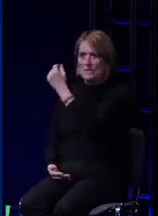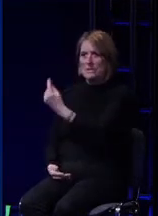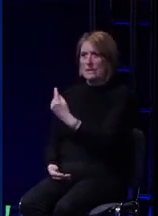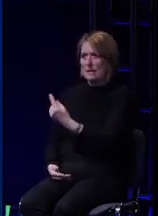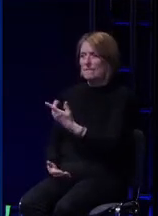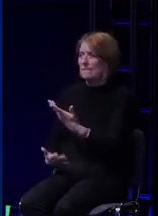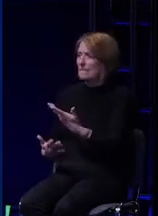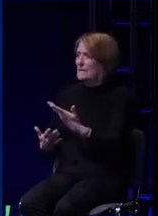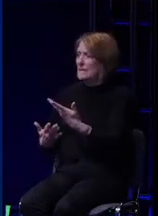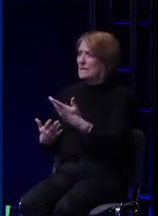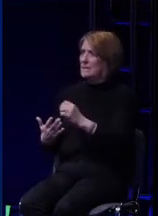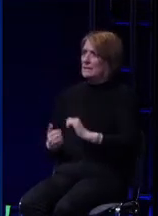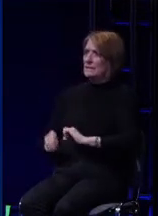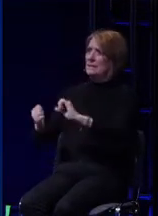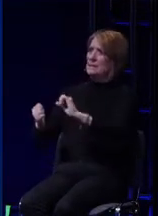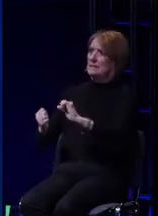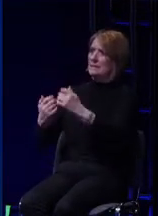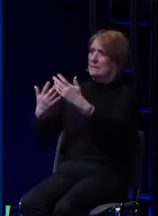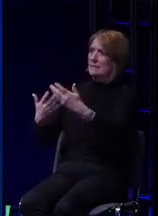in its own universe,